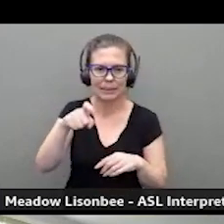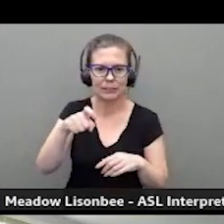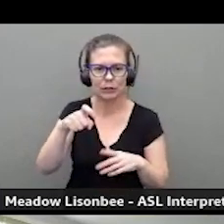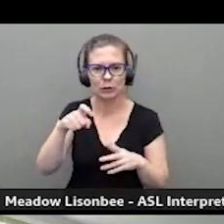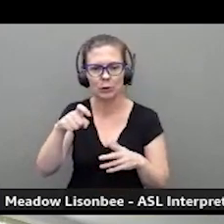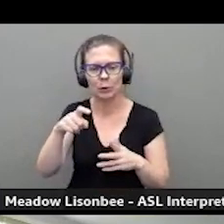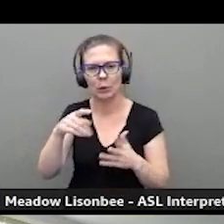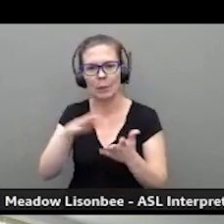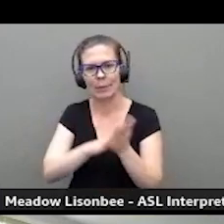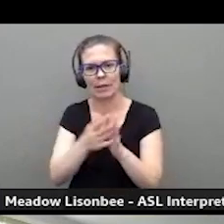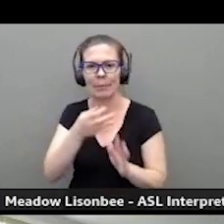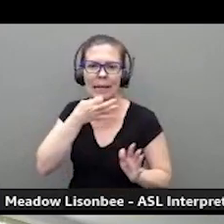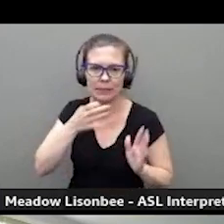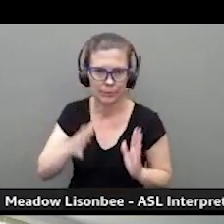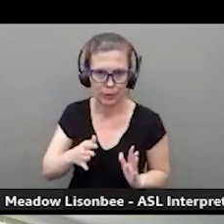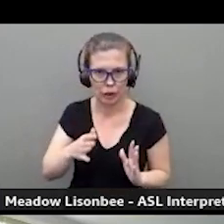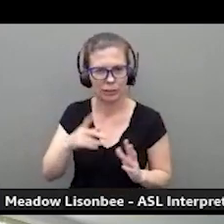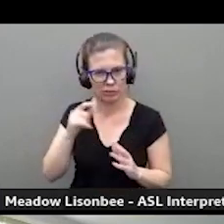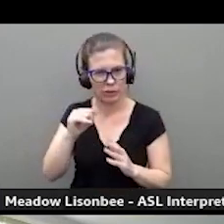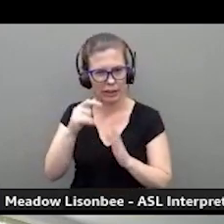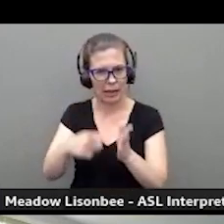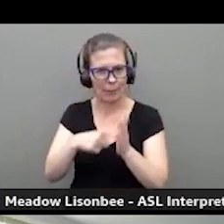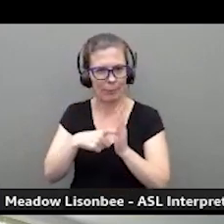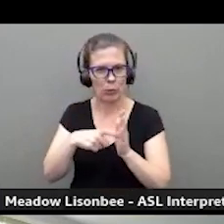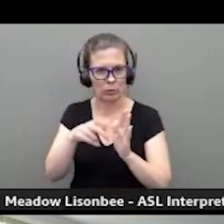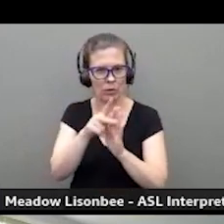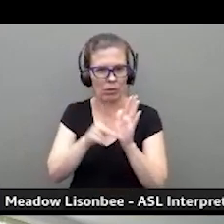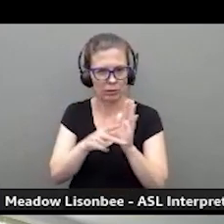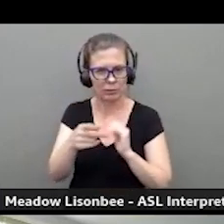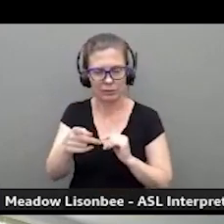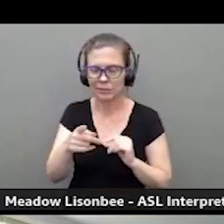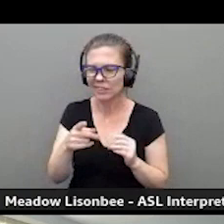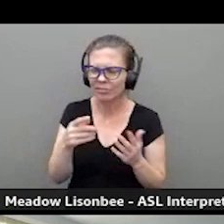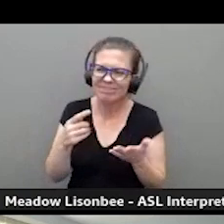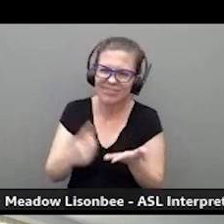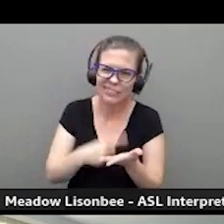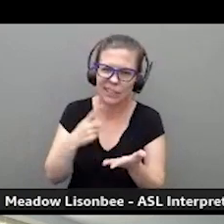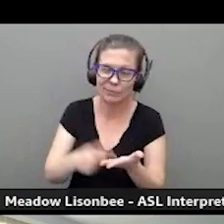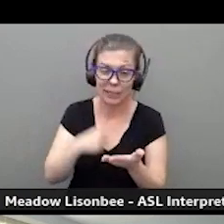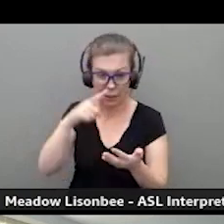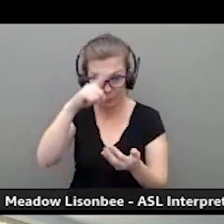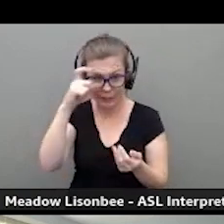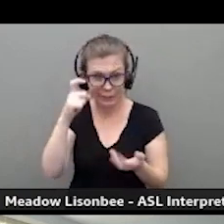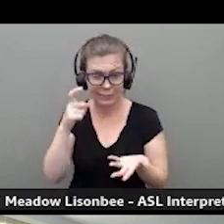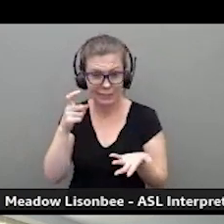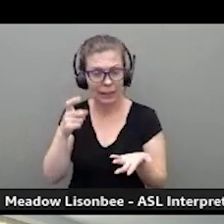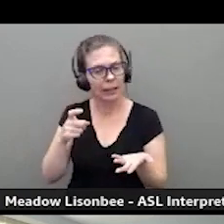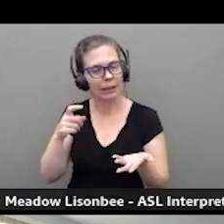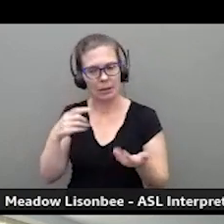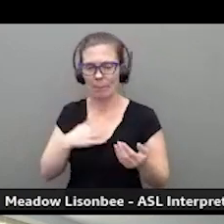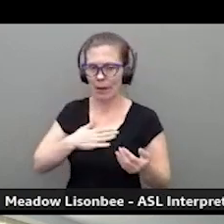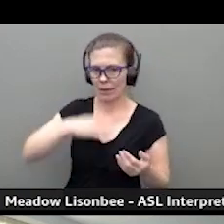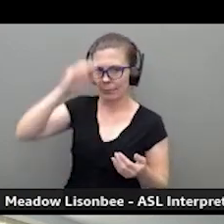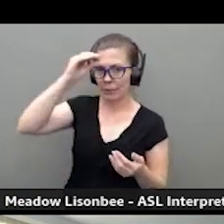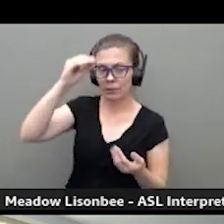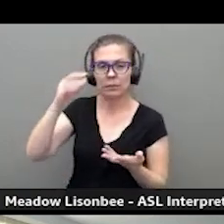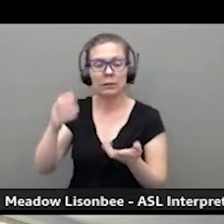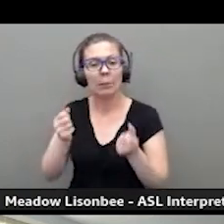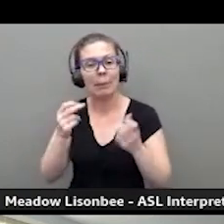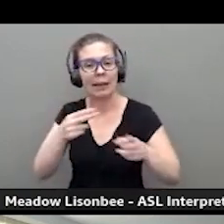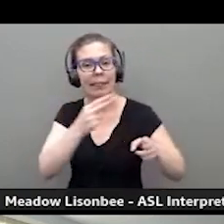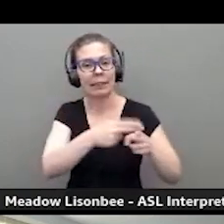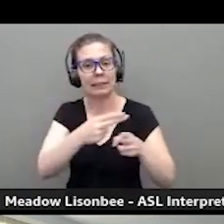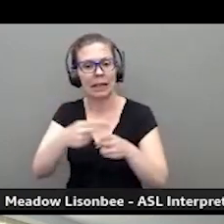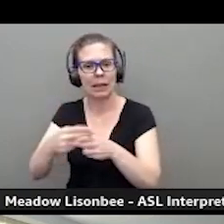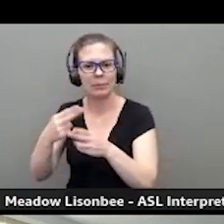want to become an expert in any of these protocols. You know, you want to, and sometimes because of because of so many of these names here, there's a